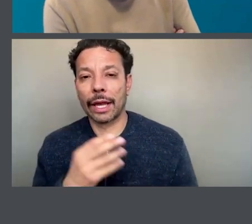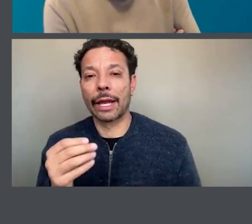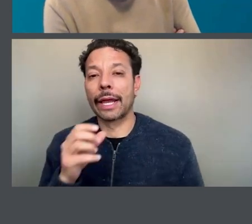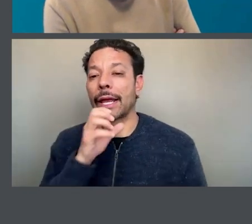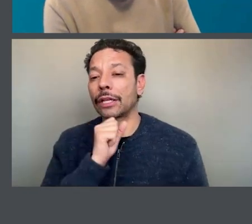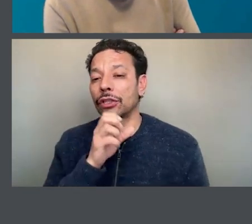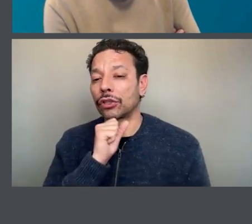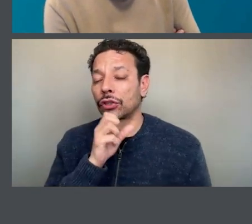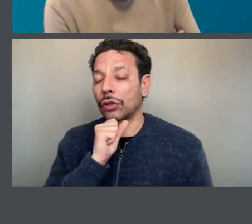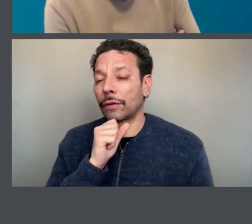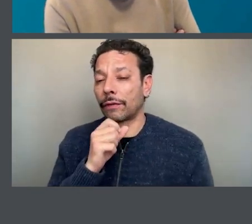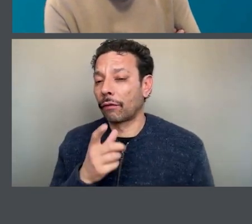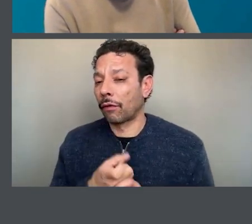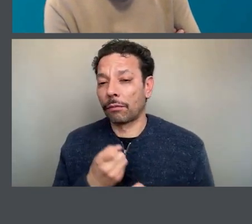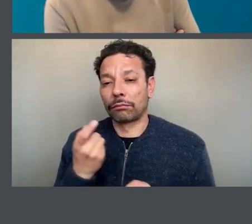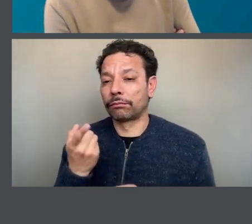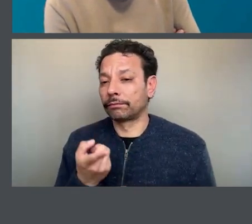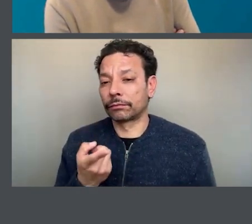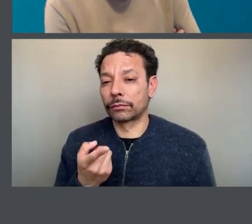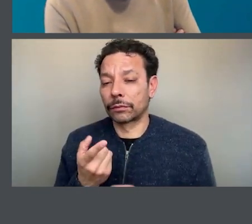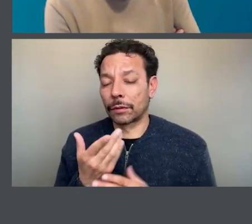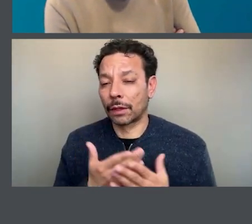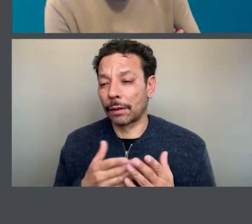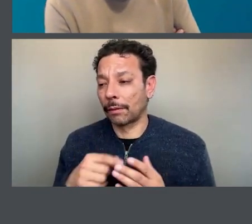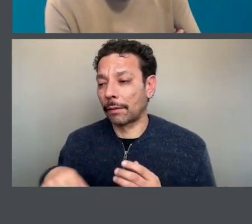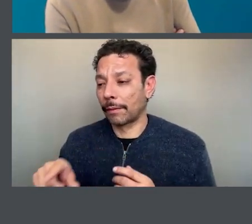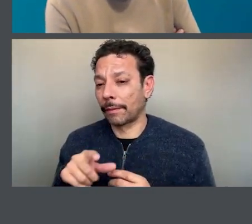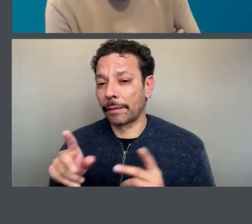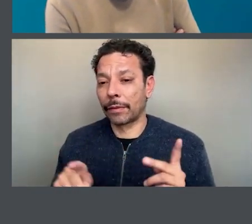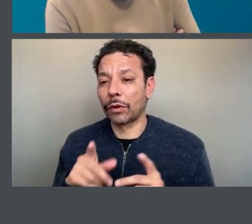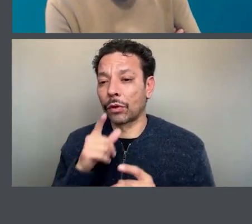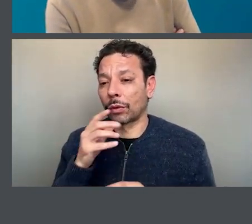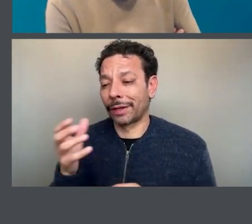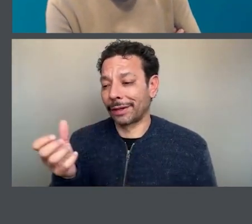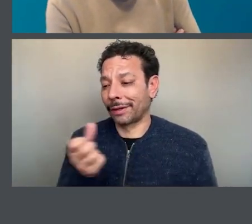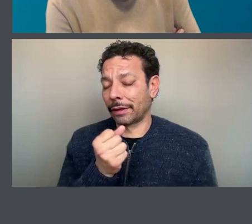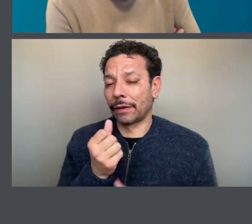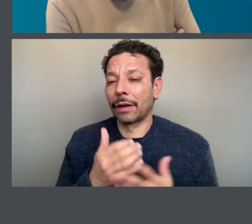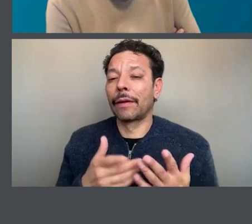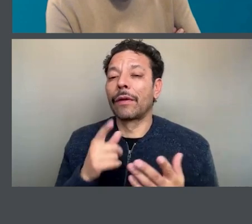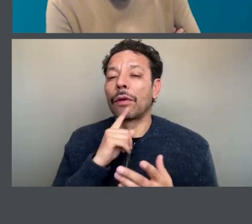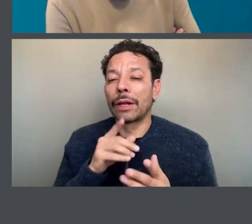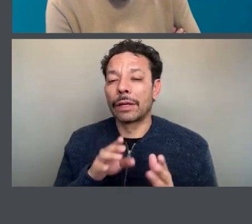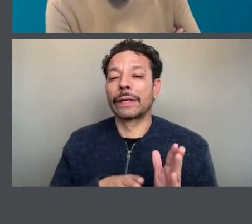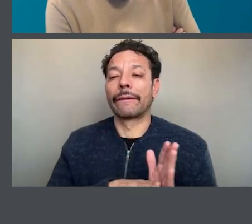And the ages were taken from some colleagues of ours who are